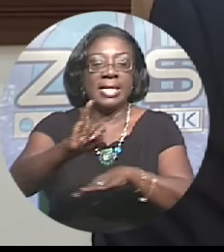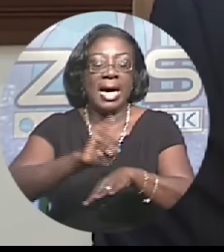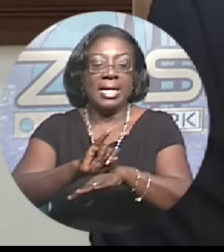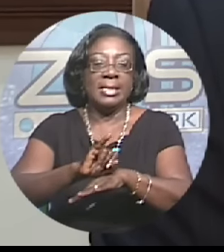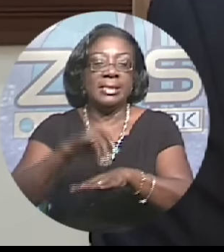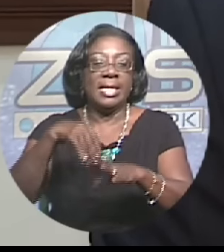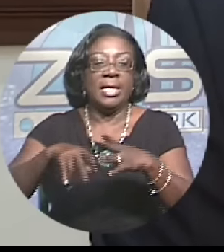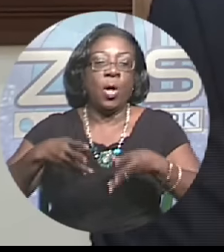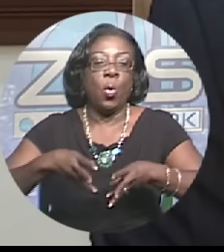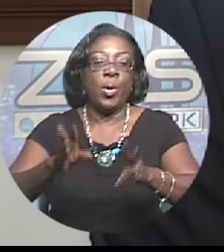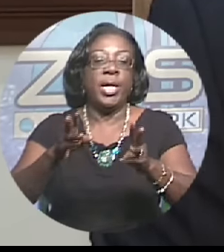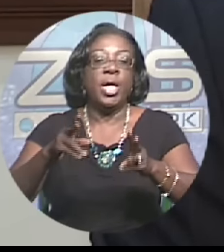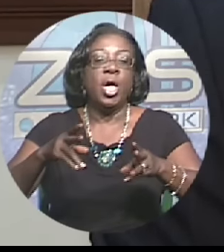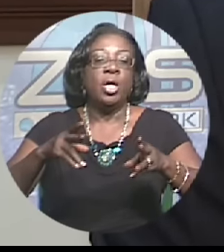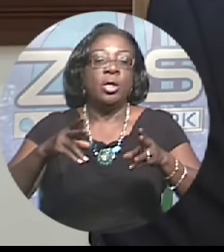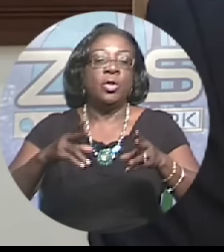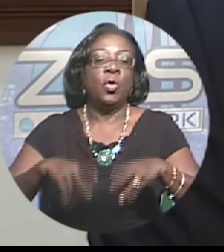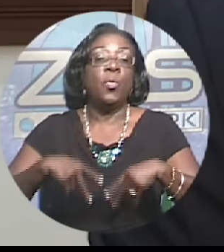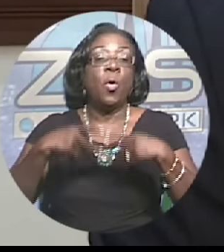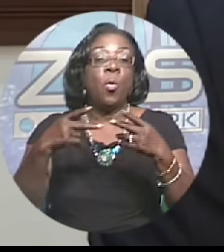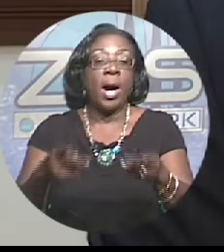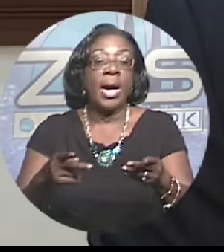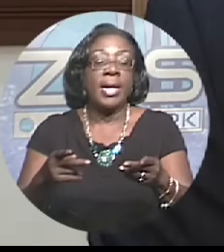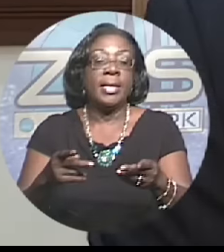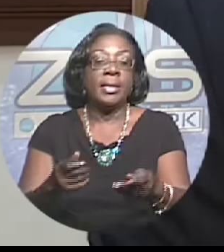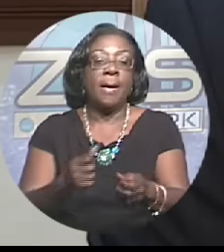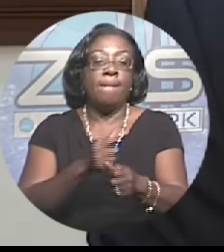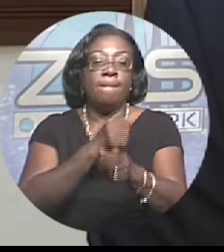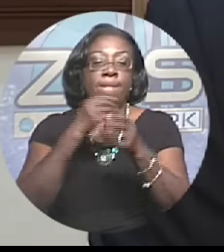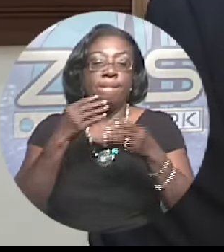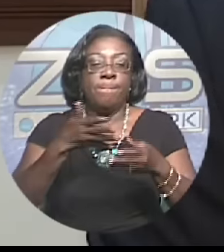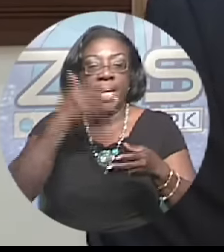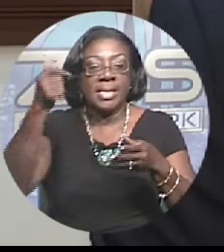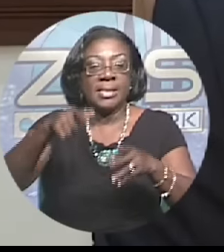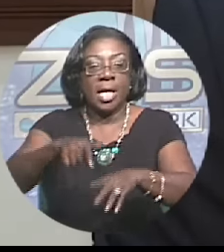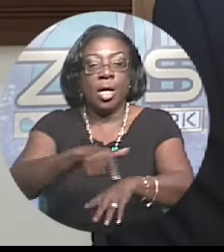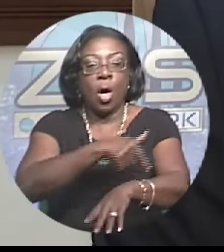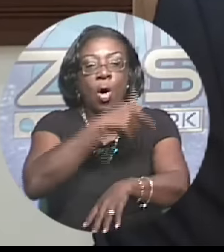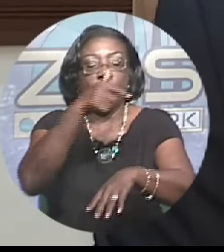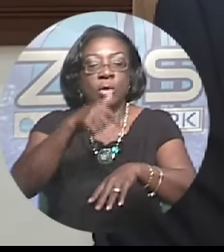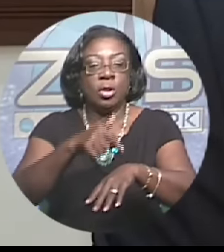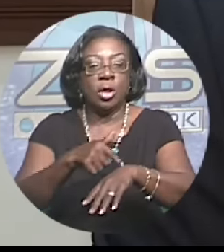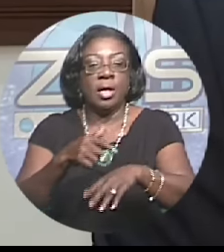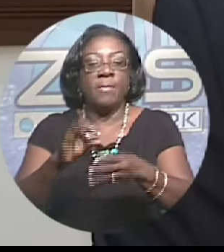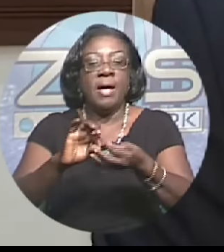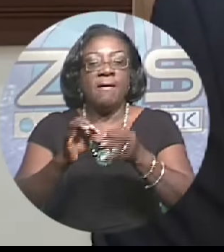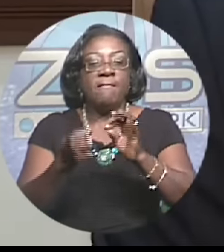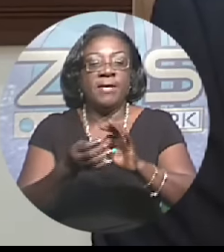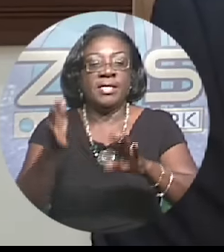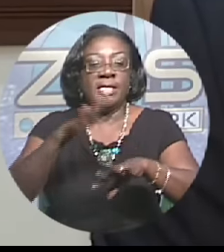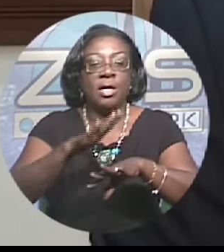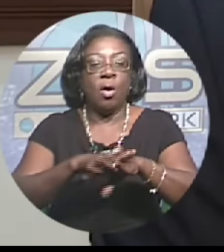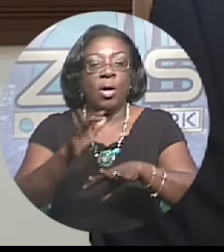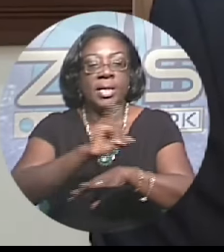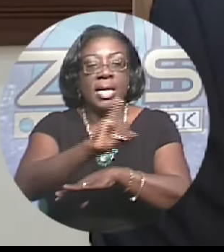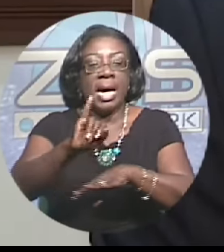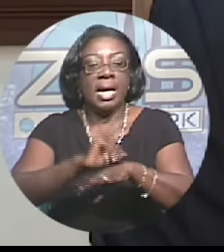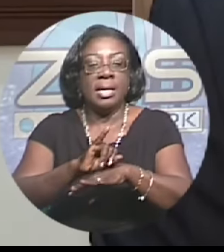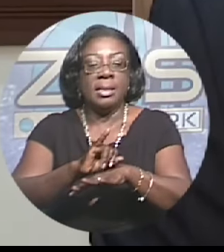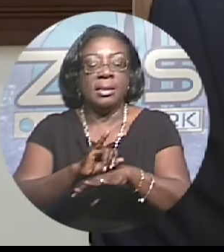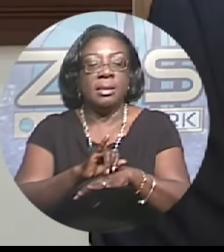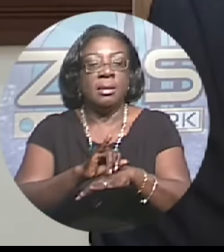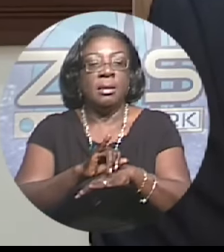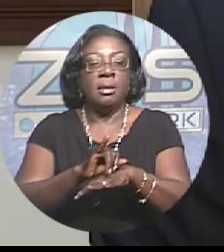way to provide the maximum long-term protection in terms of their ideas and their connection